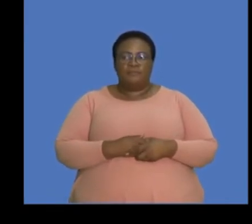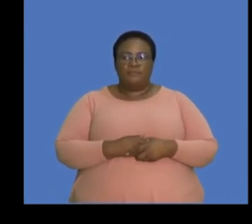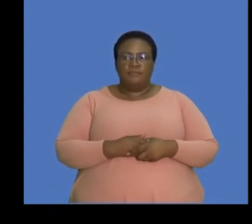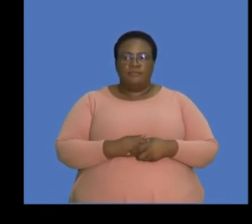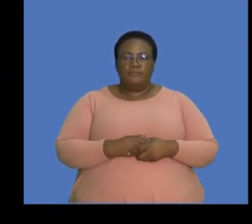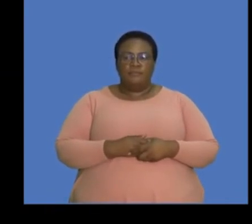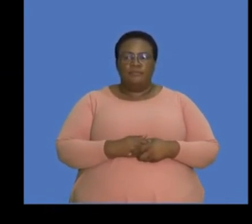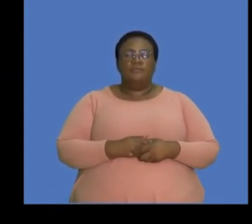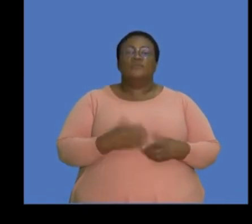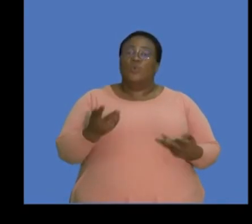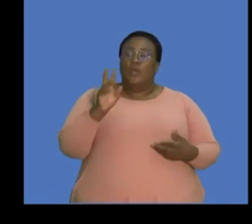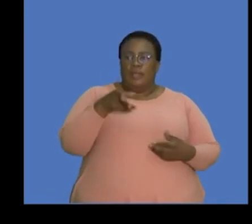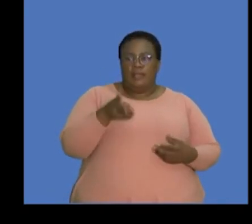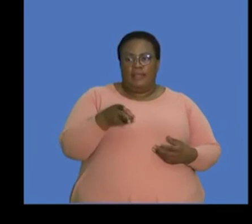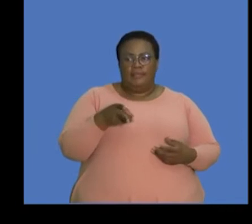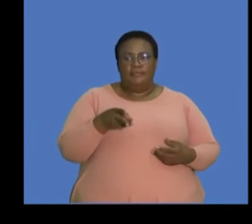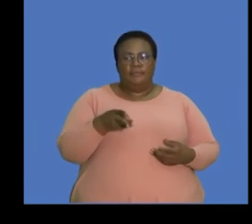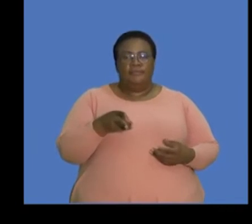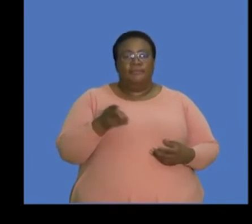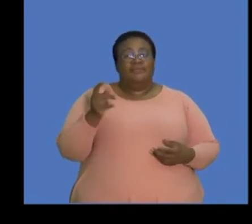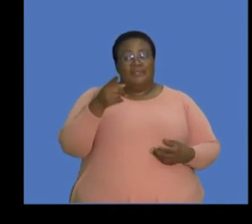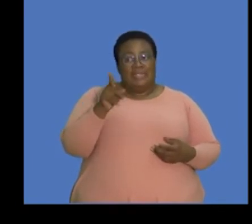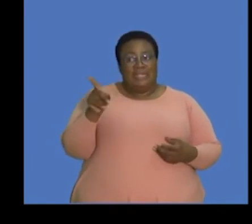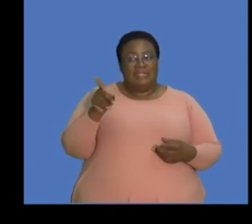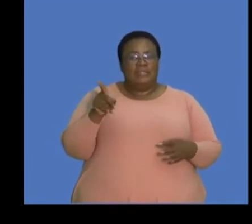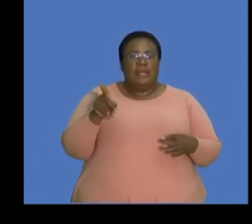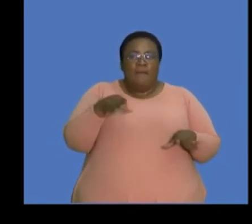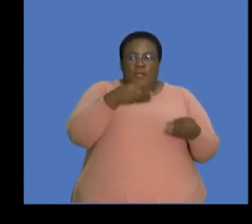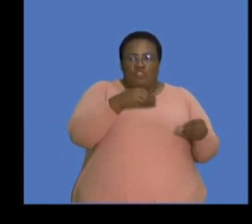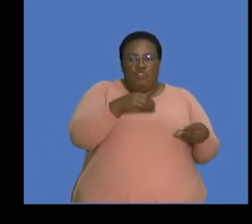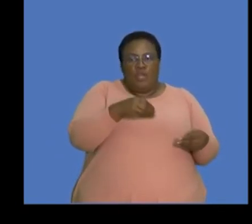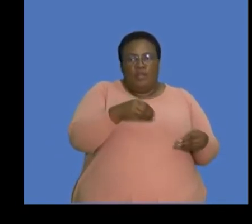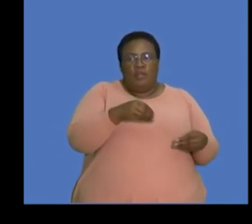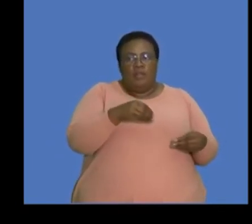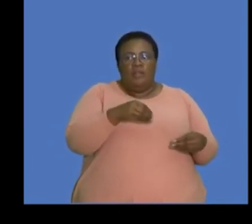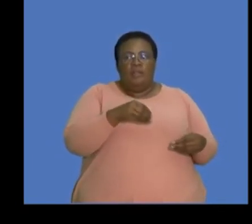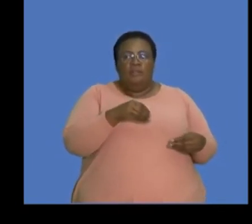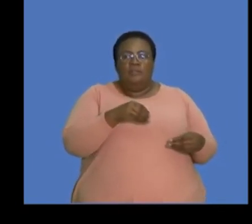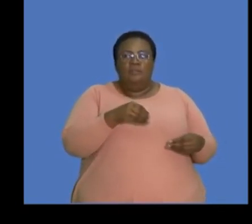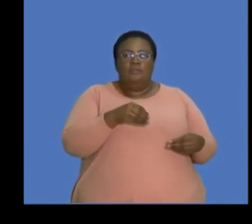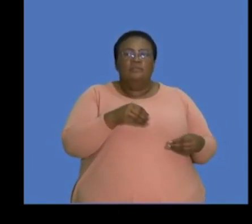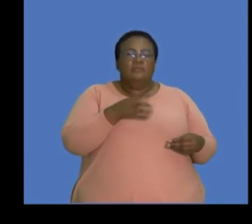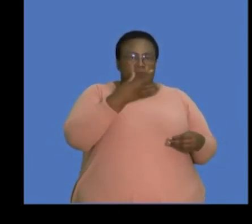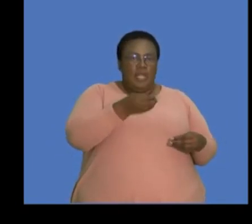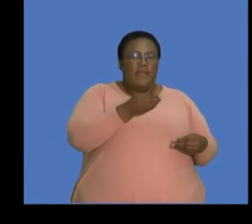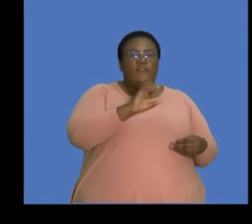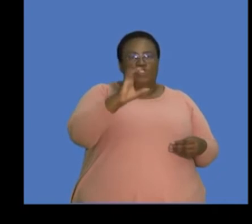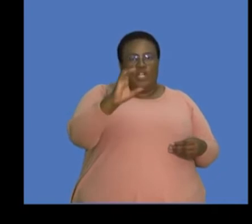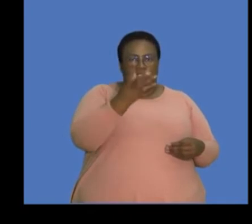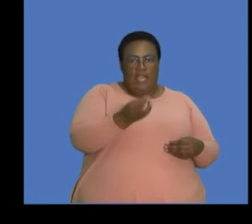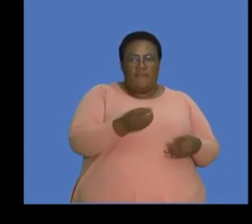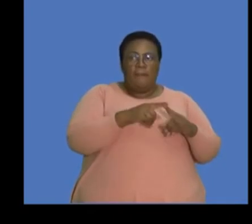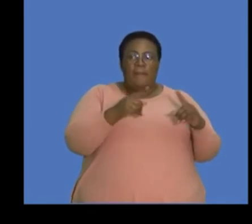then once more, these neutral materials, they certainly carry a charge. However, the